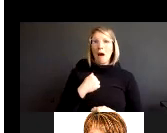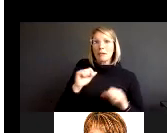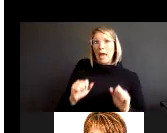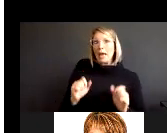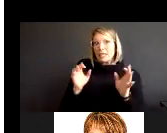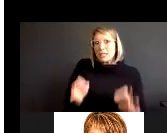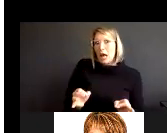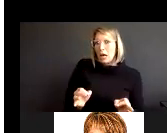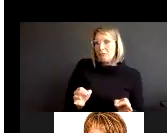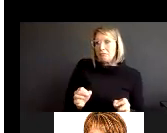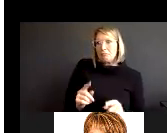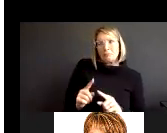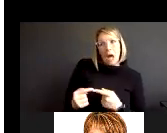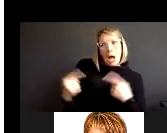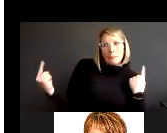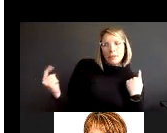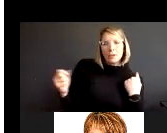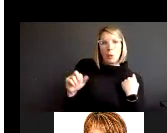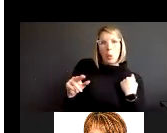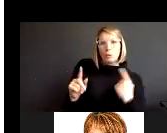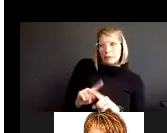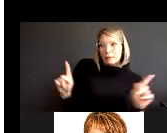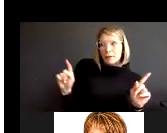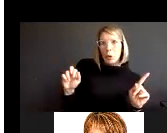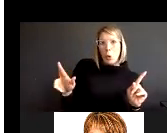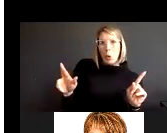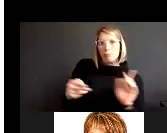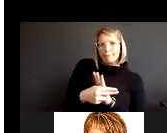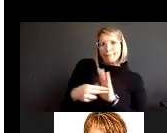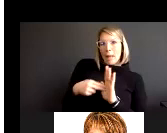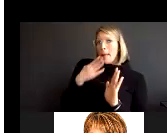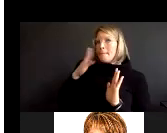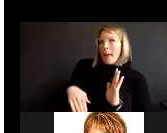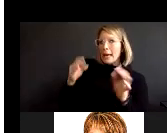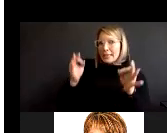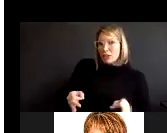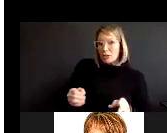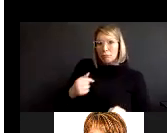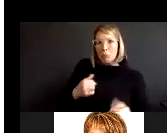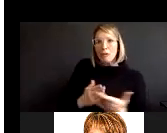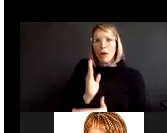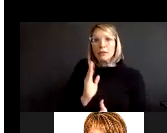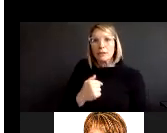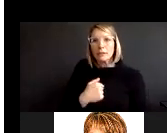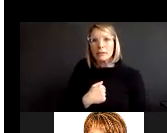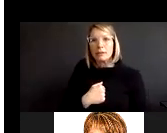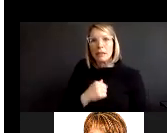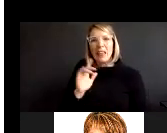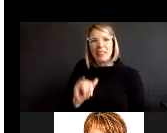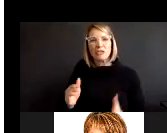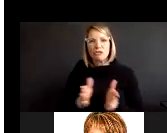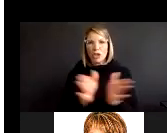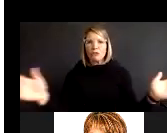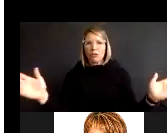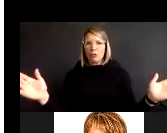other folks may consider to be bad or unwise, for example. And I mean, those are just fundamental freedoms that I guess apply across laws